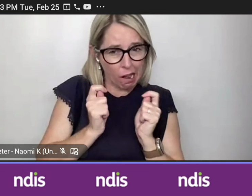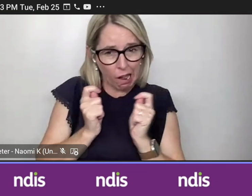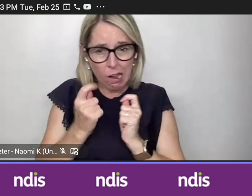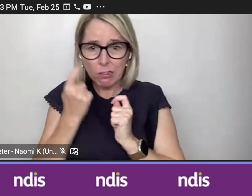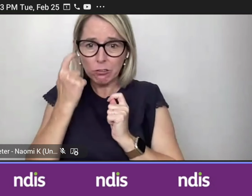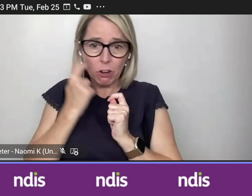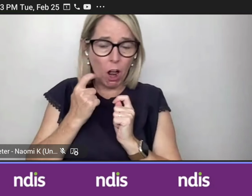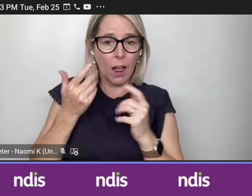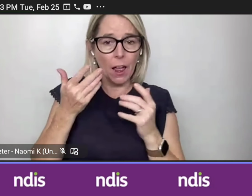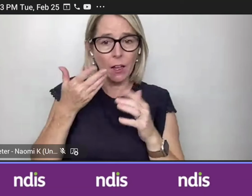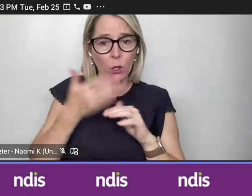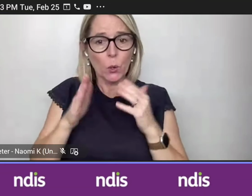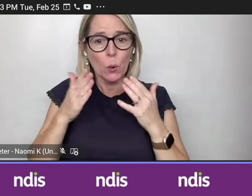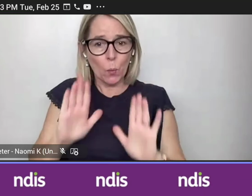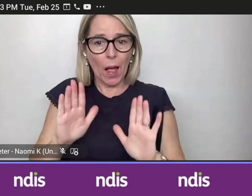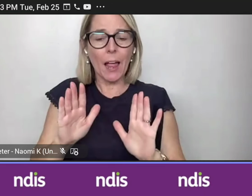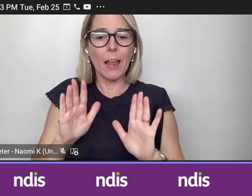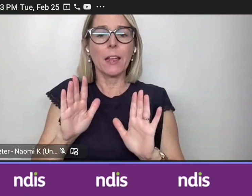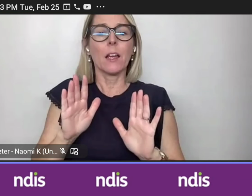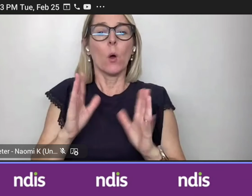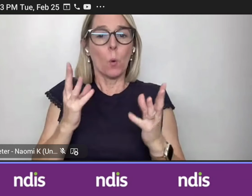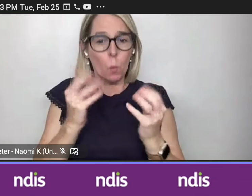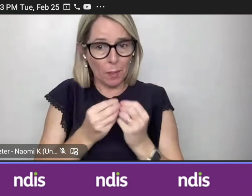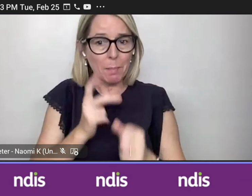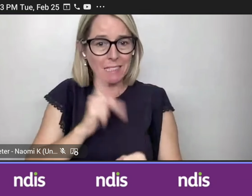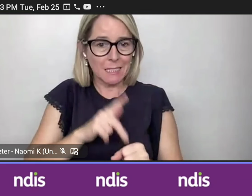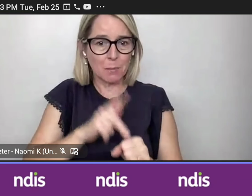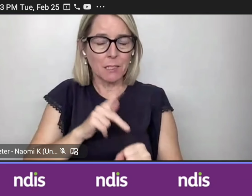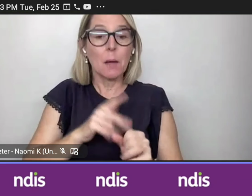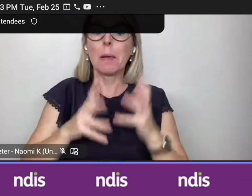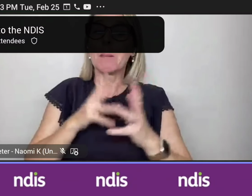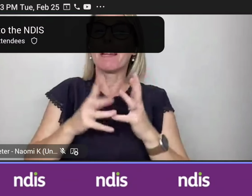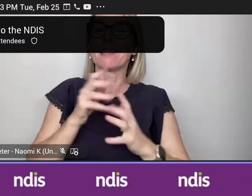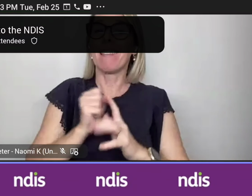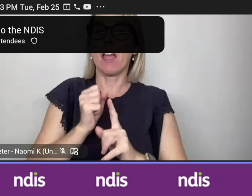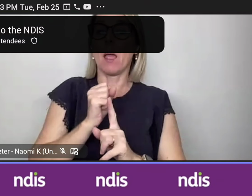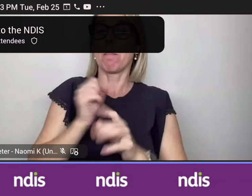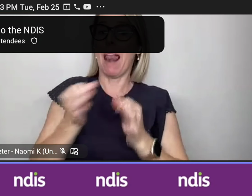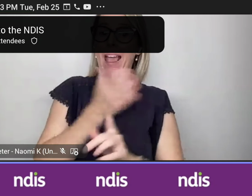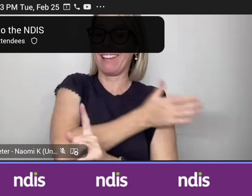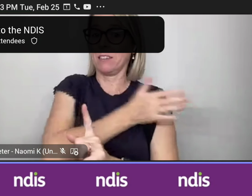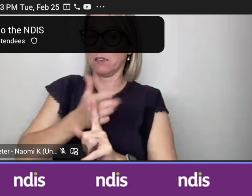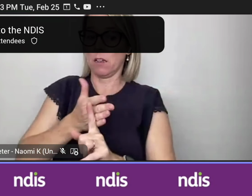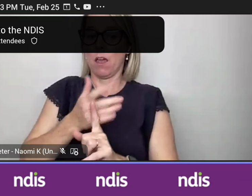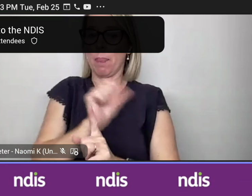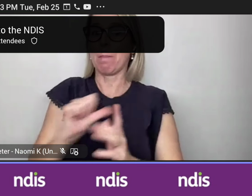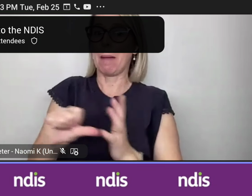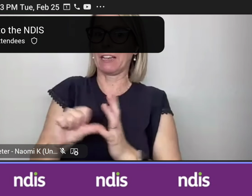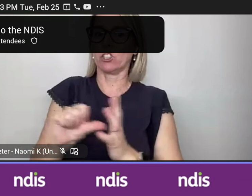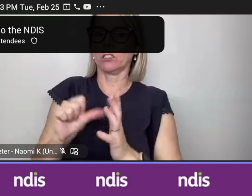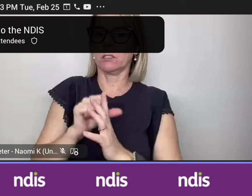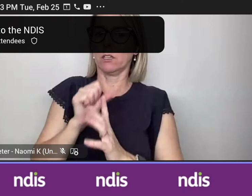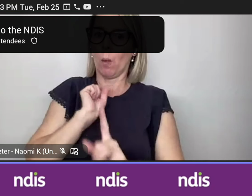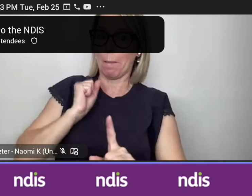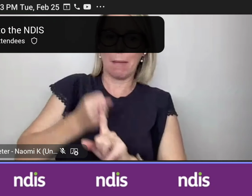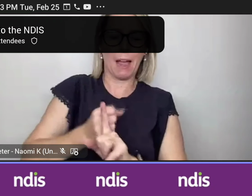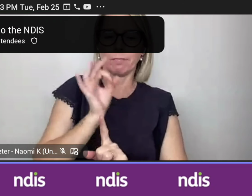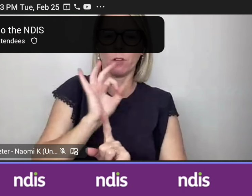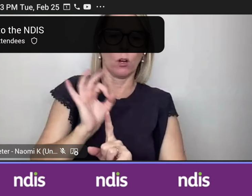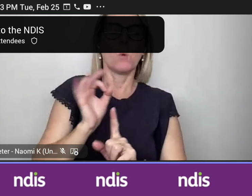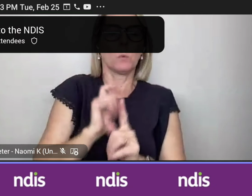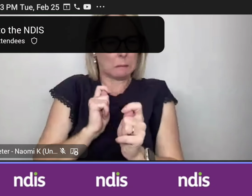participants without affecting their plans or current budgets. So we will keep listening and making these improvements